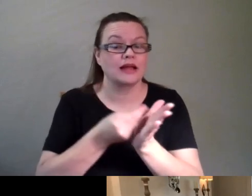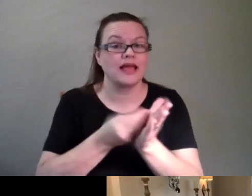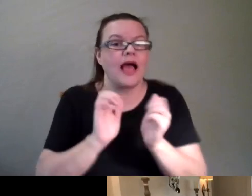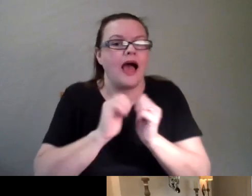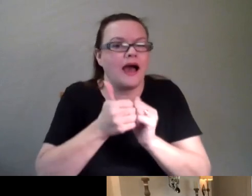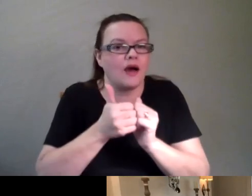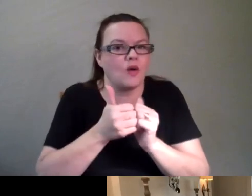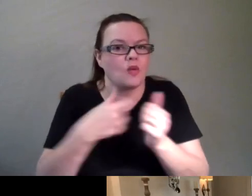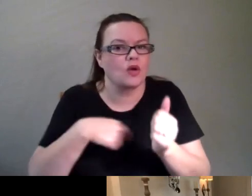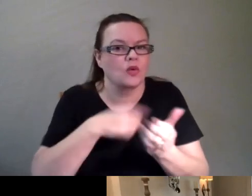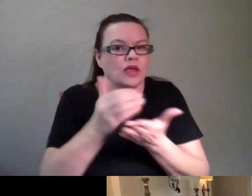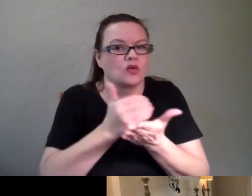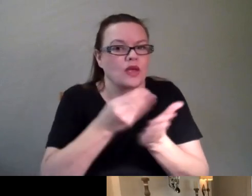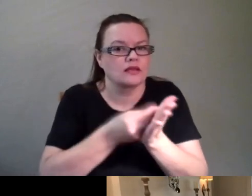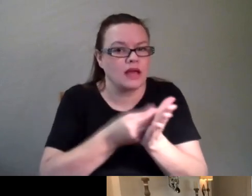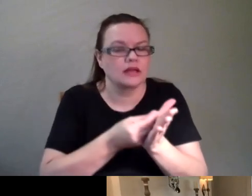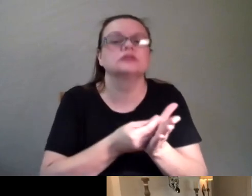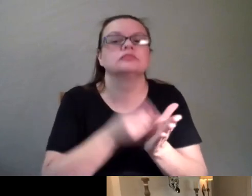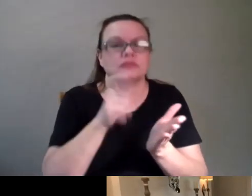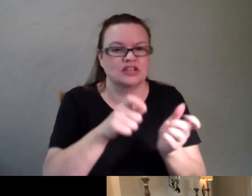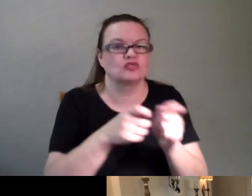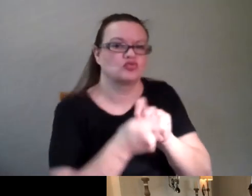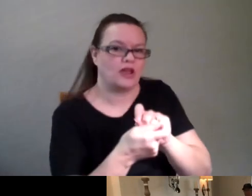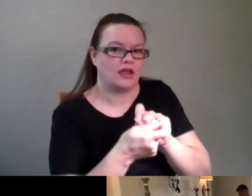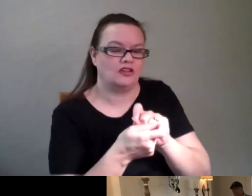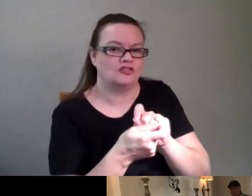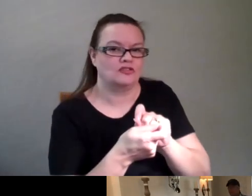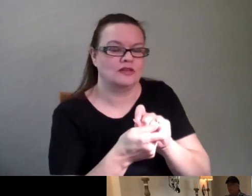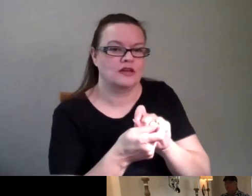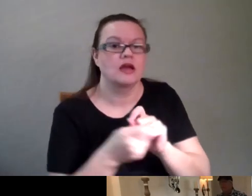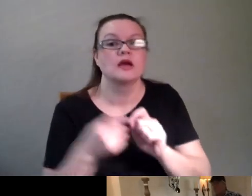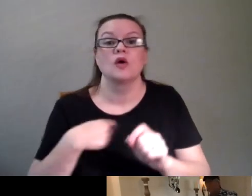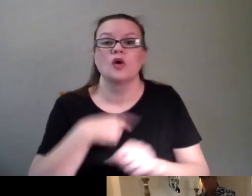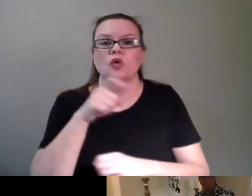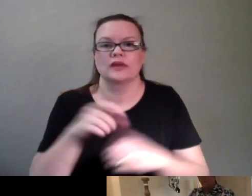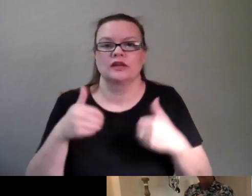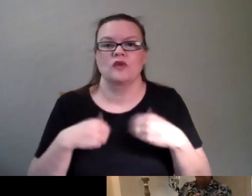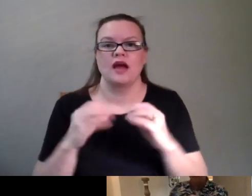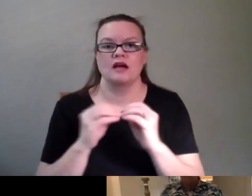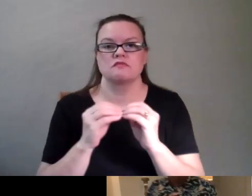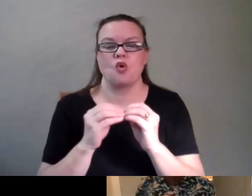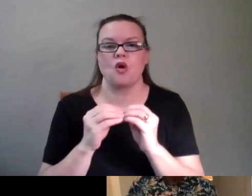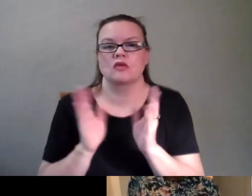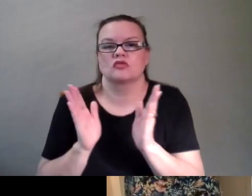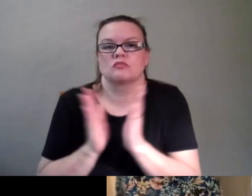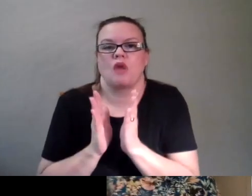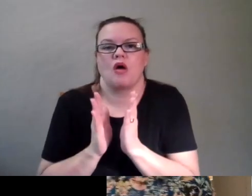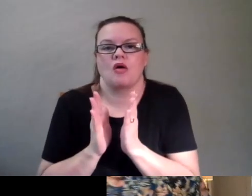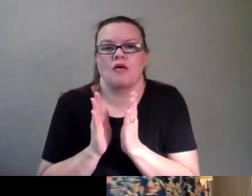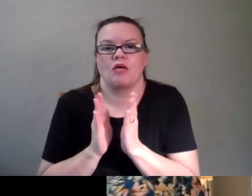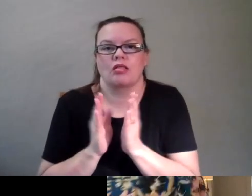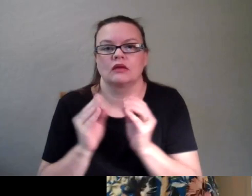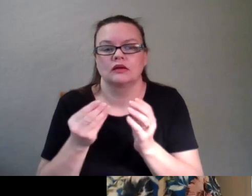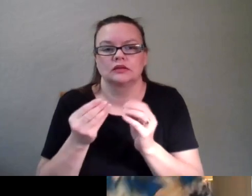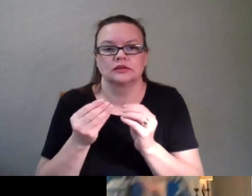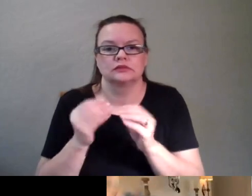definitely, and as we move to more small donor contributions, it definitely increases the polarization.